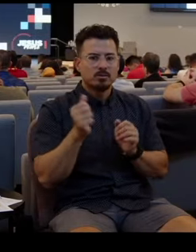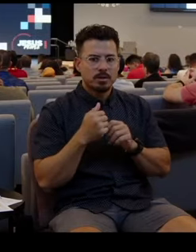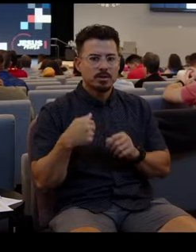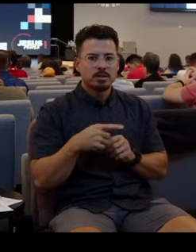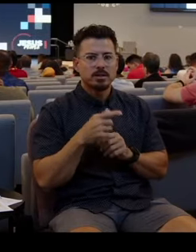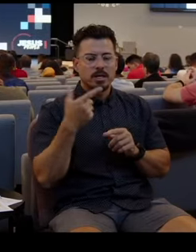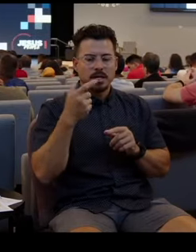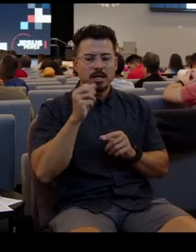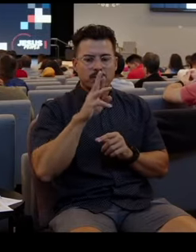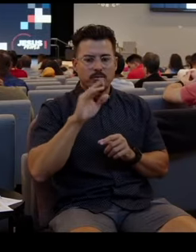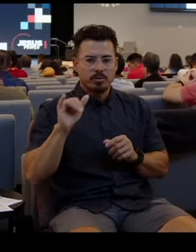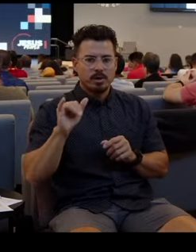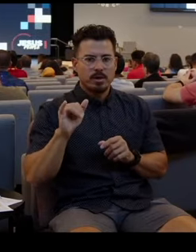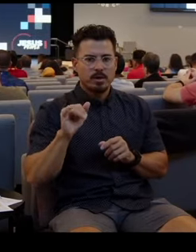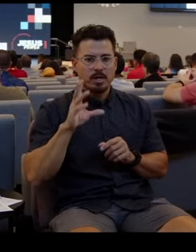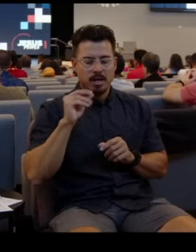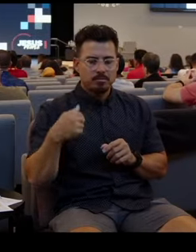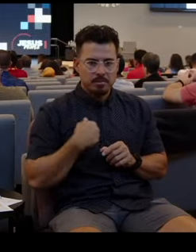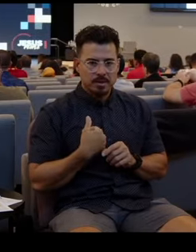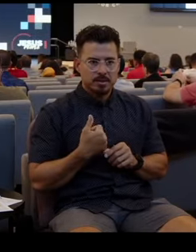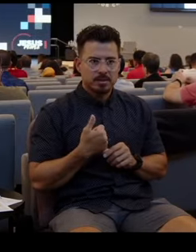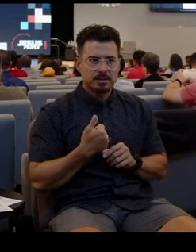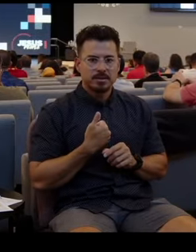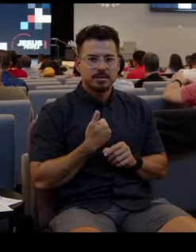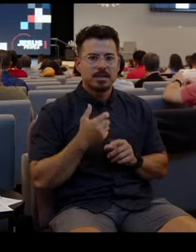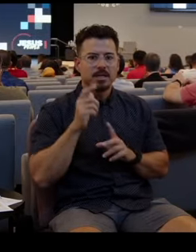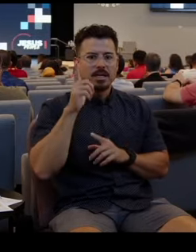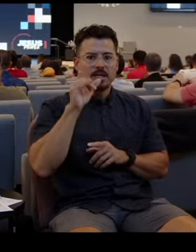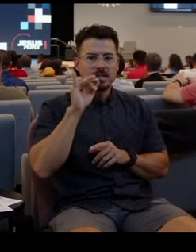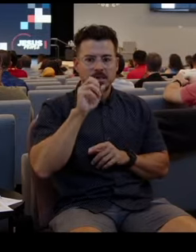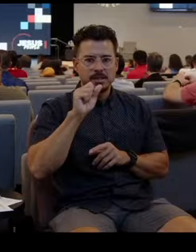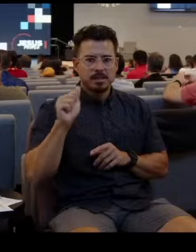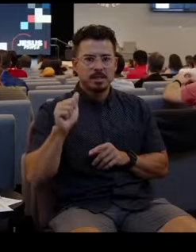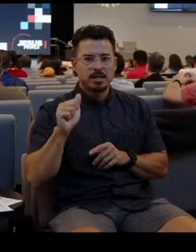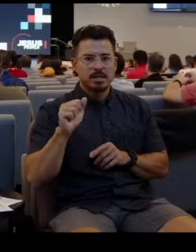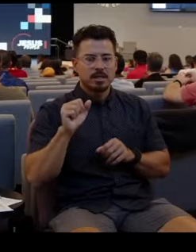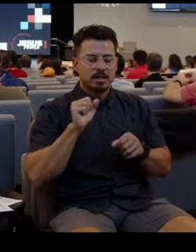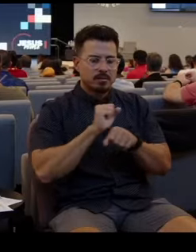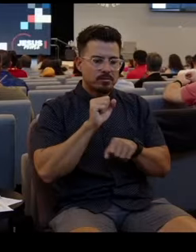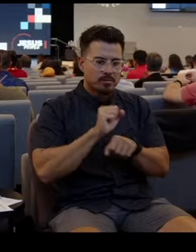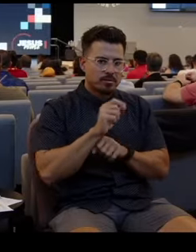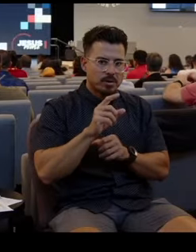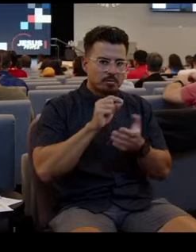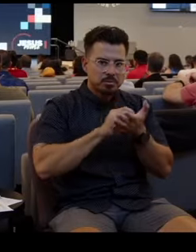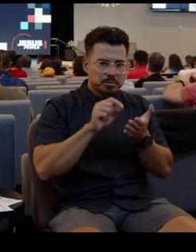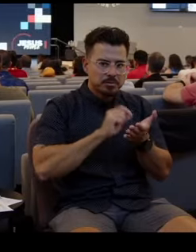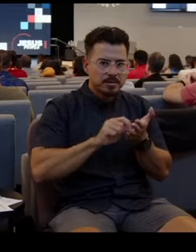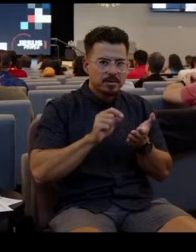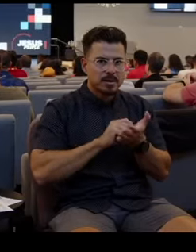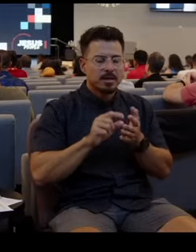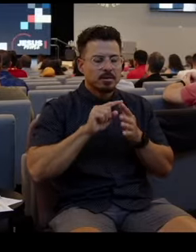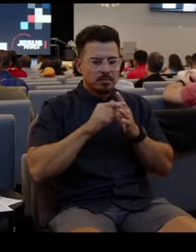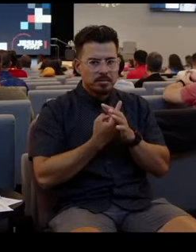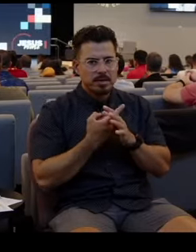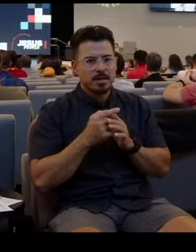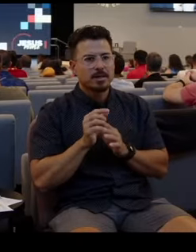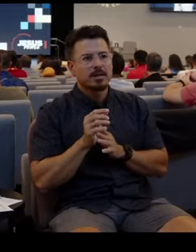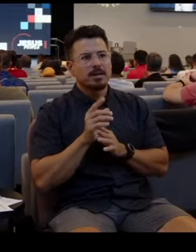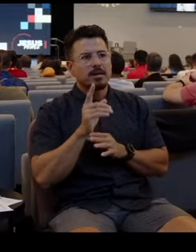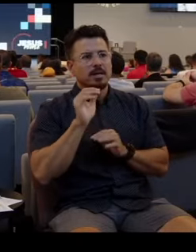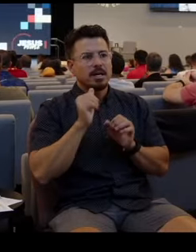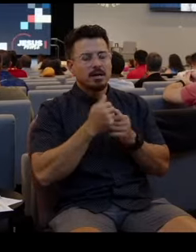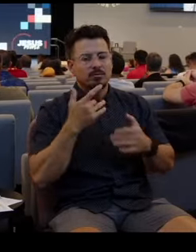And Gary and I and Lisa, we worked on the Constitution. And all of a sudden, we began completely